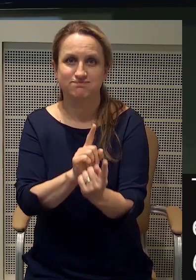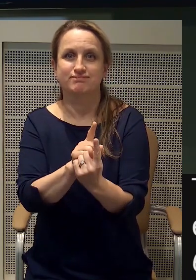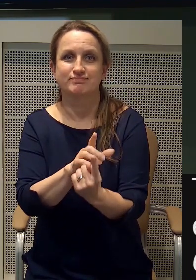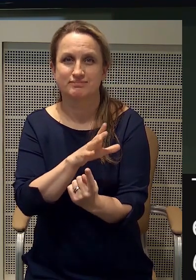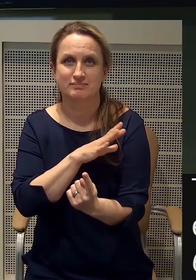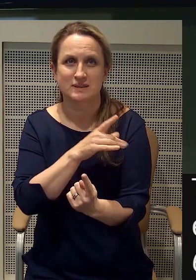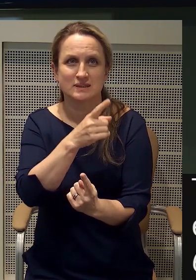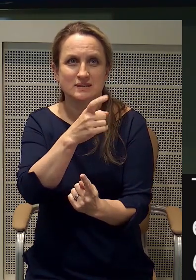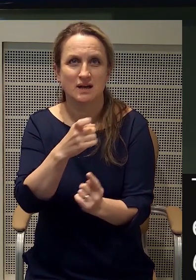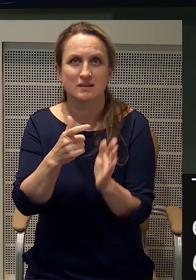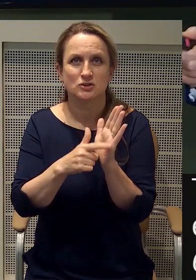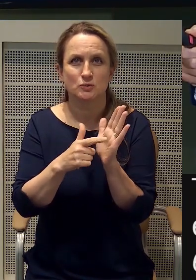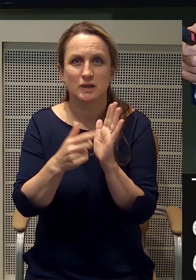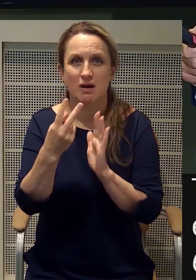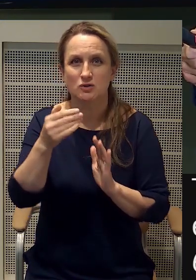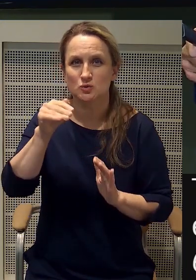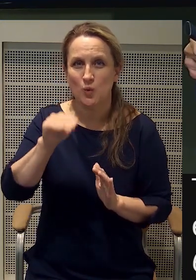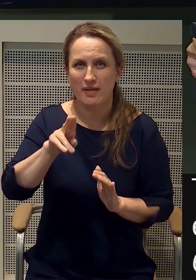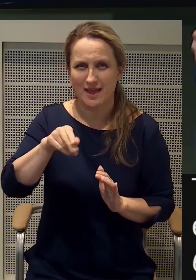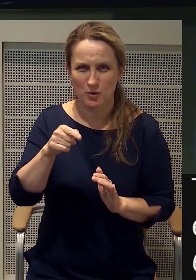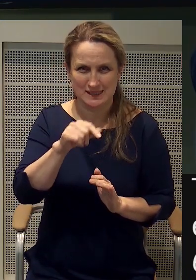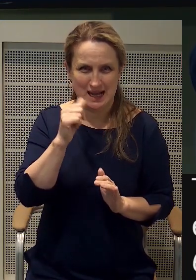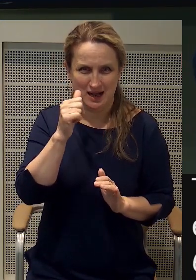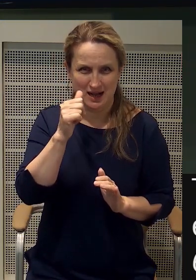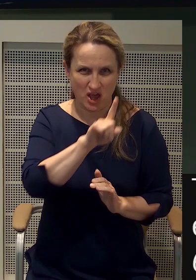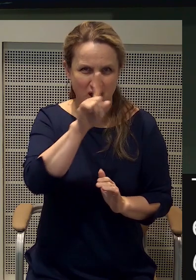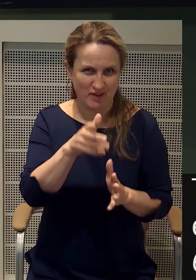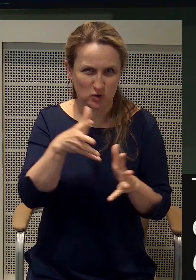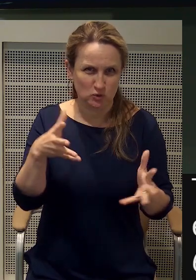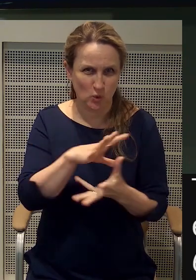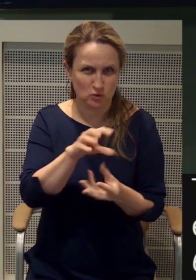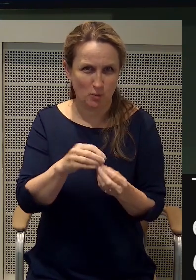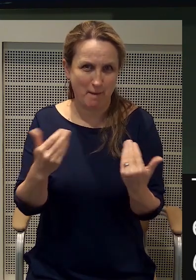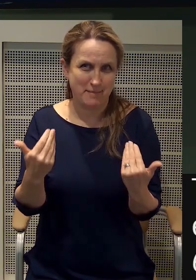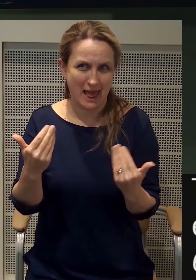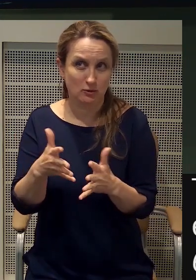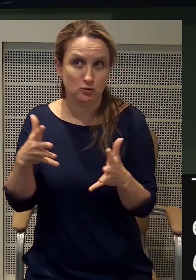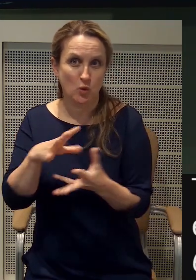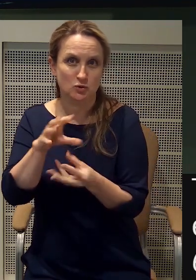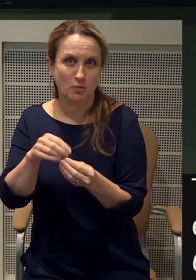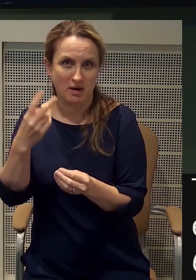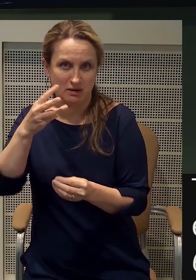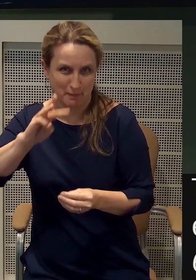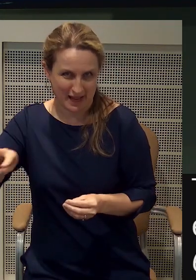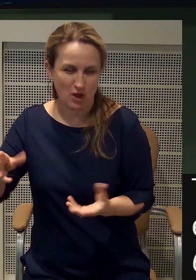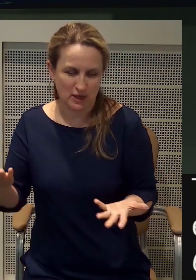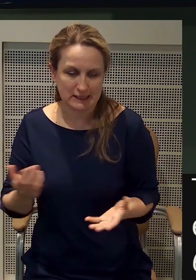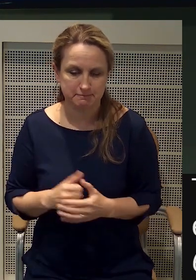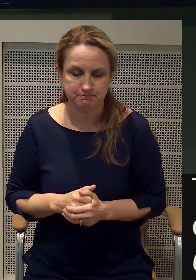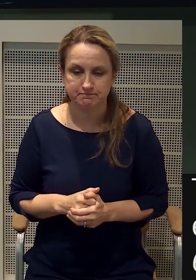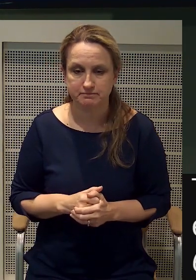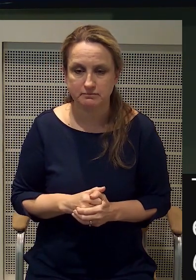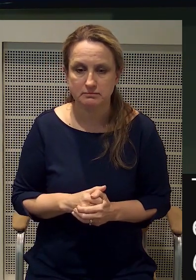remember Annabel's case. It was 172,000 euros. This was a large amount. Nowadays, as we could